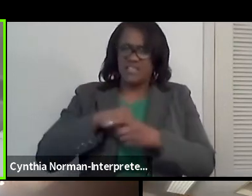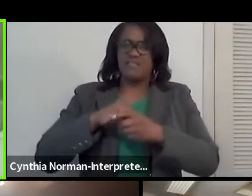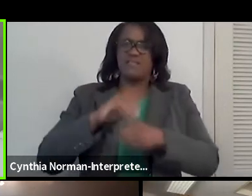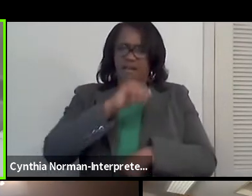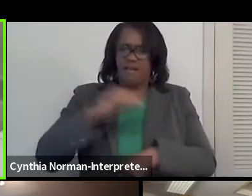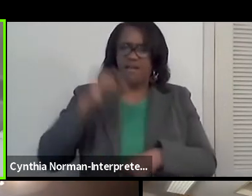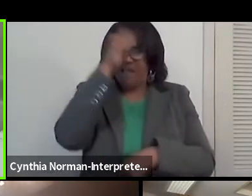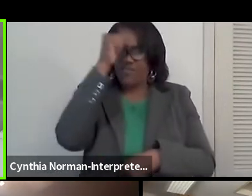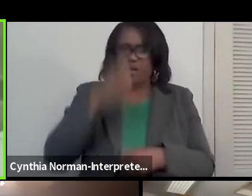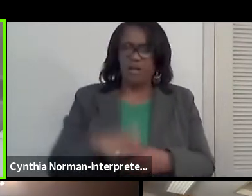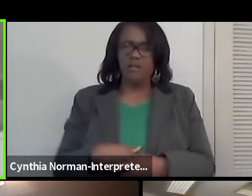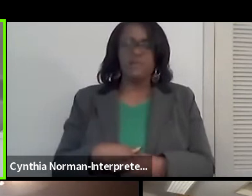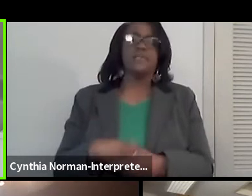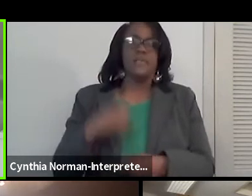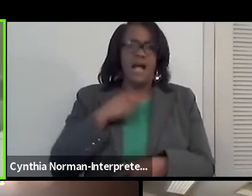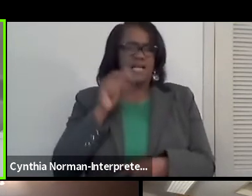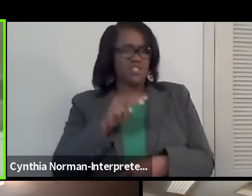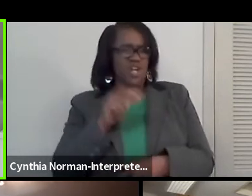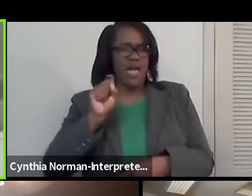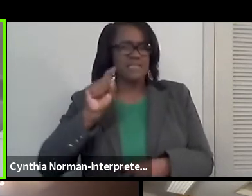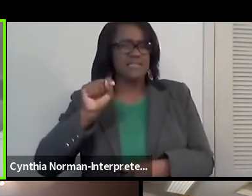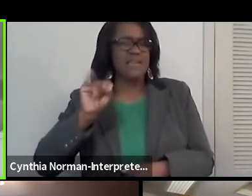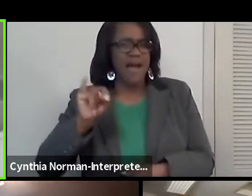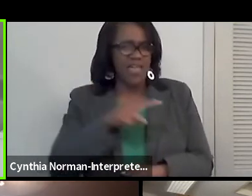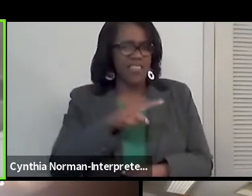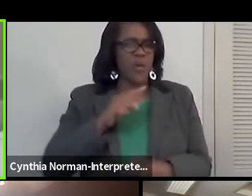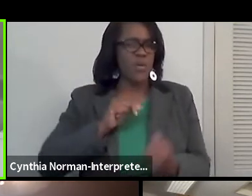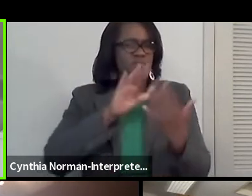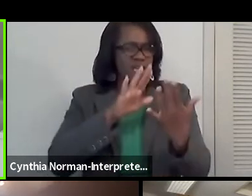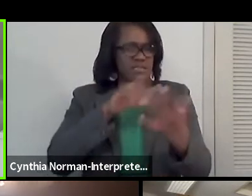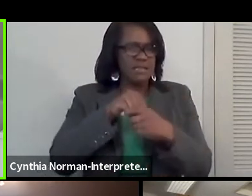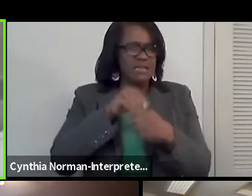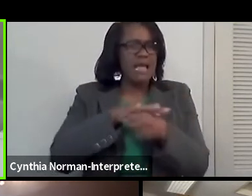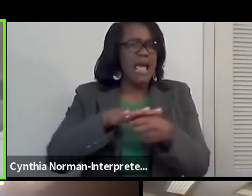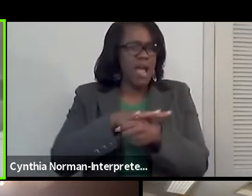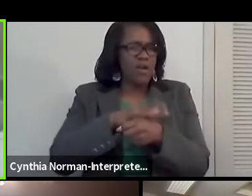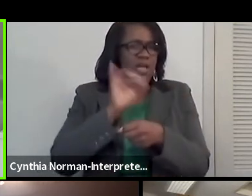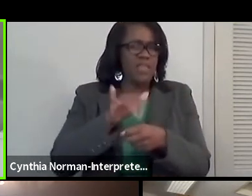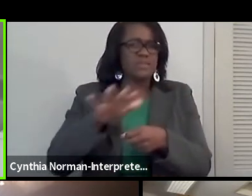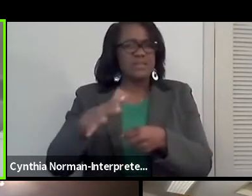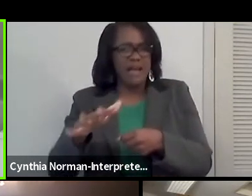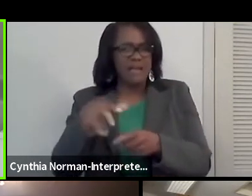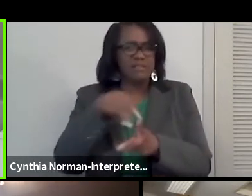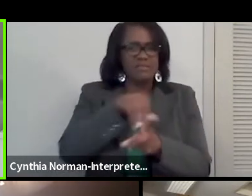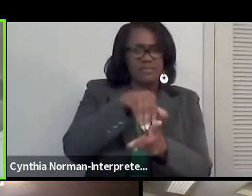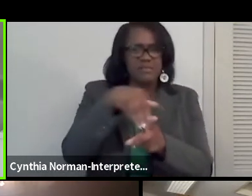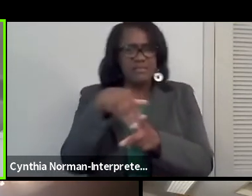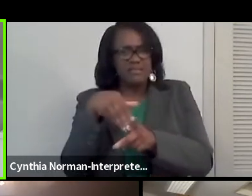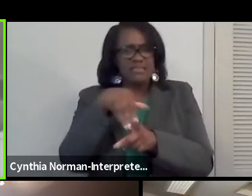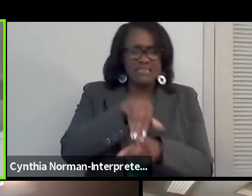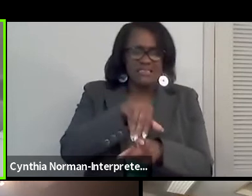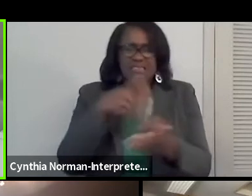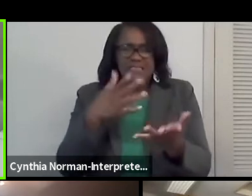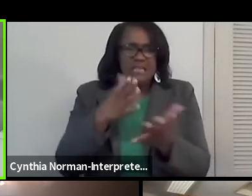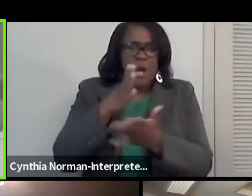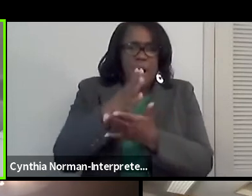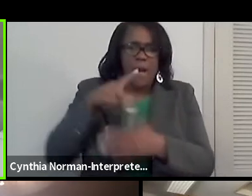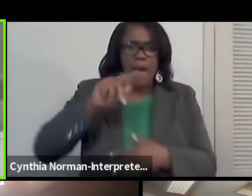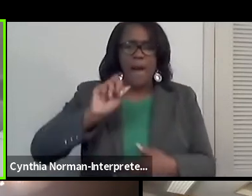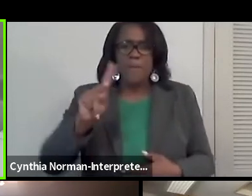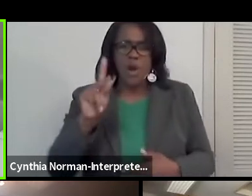was looking at some STIs that they were facing in an area that was kind of straddling a national park in Tanzania and a more